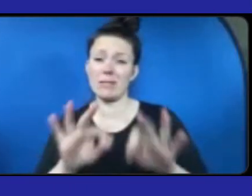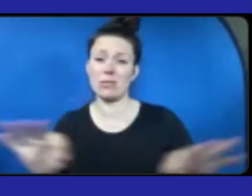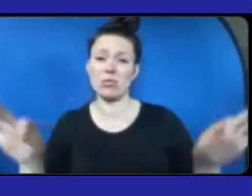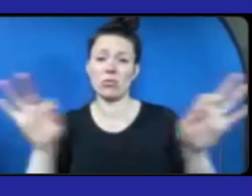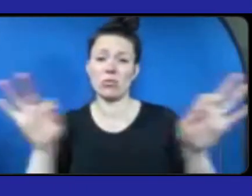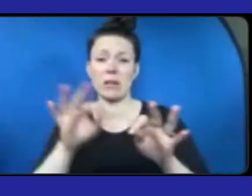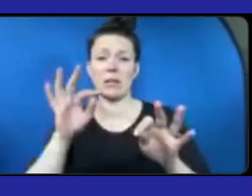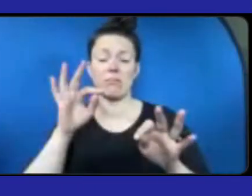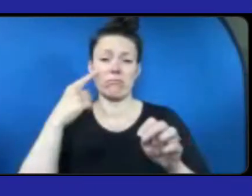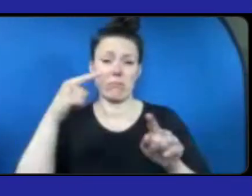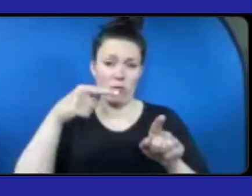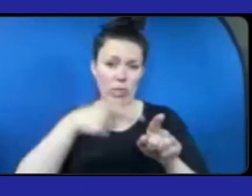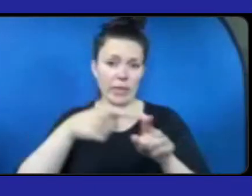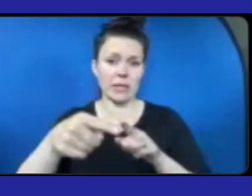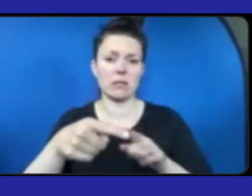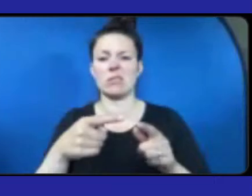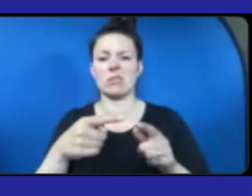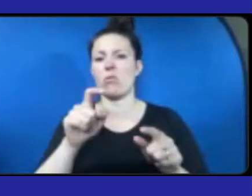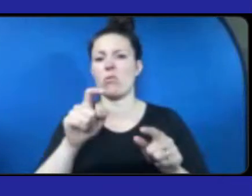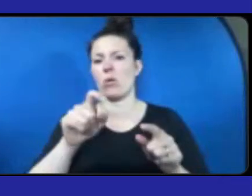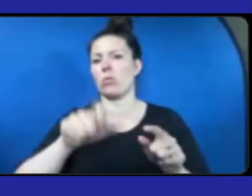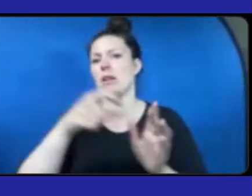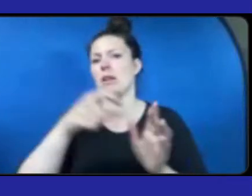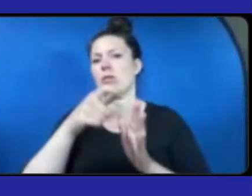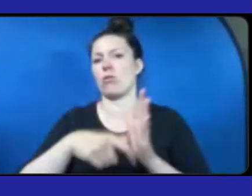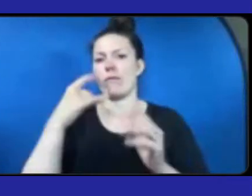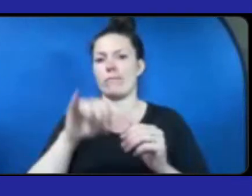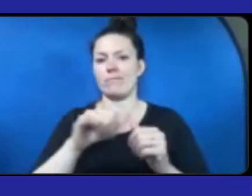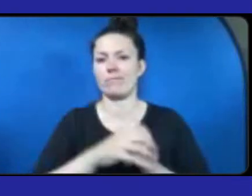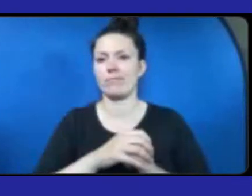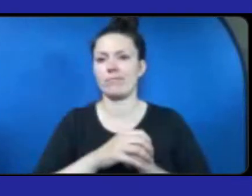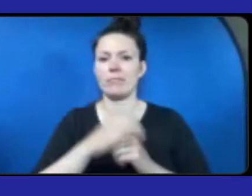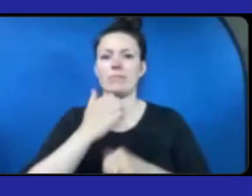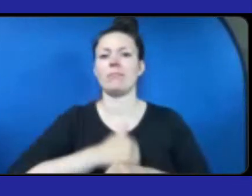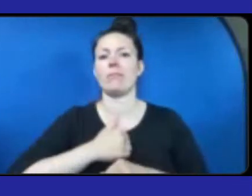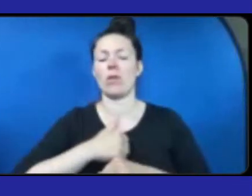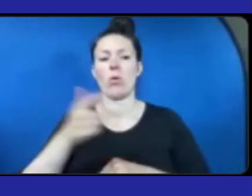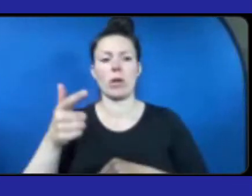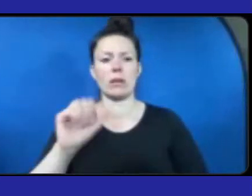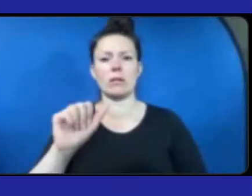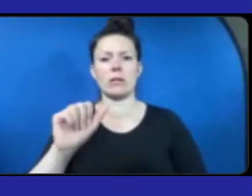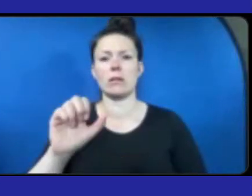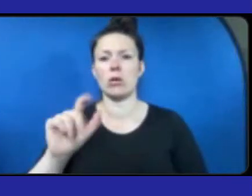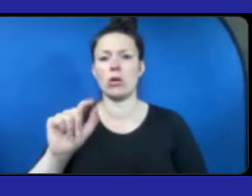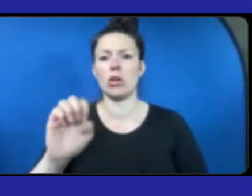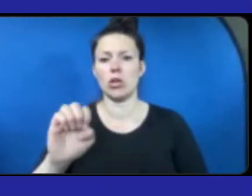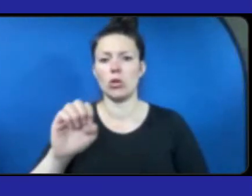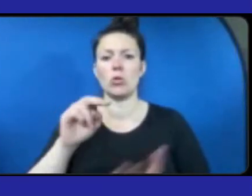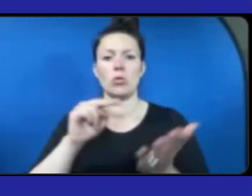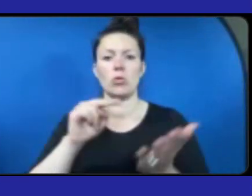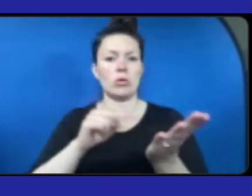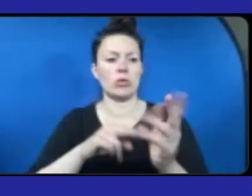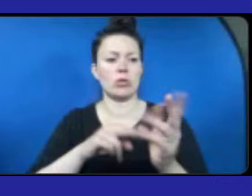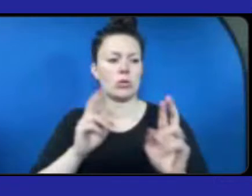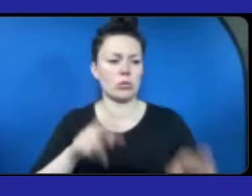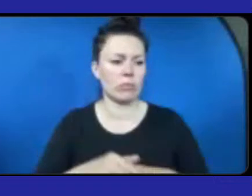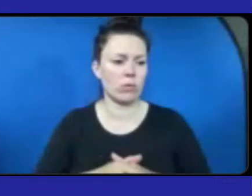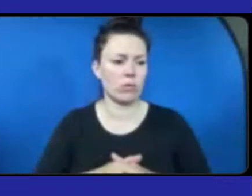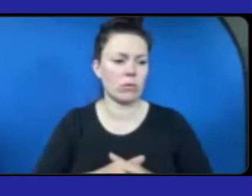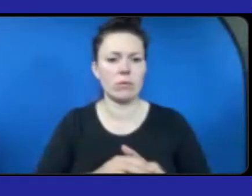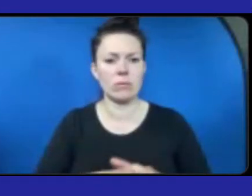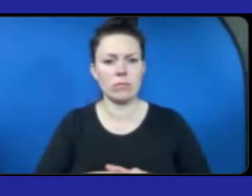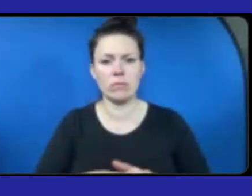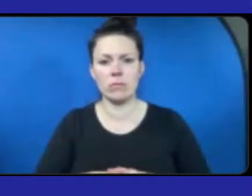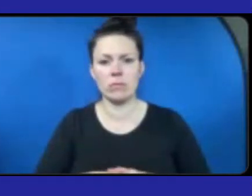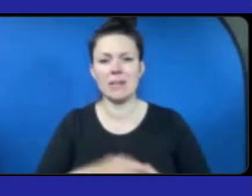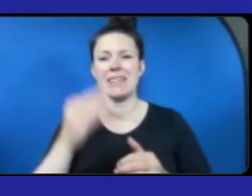So, all right, thank you. I'm sorry now, off to Chief Nursing Report, Dr. Sineas. We'll keep it